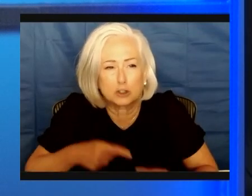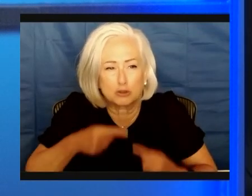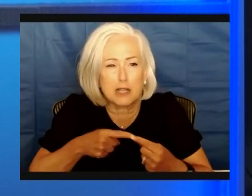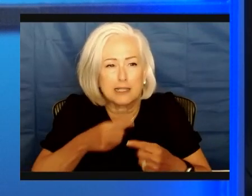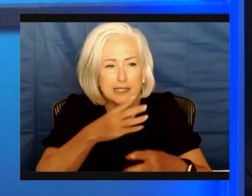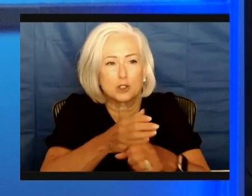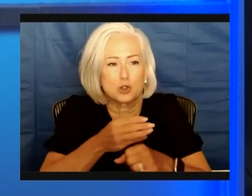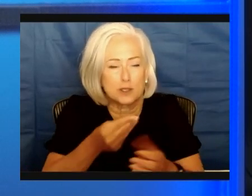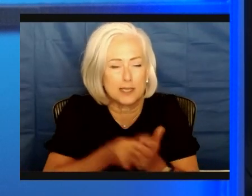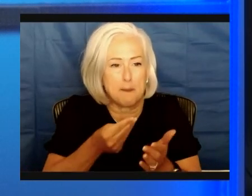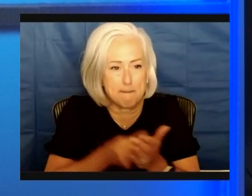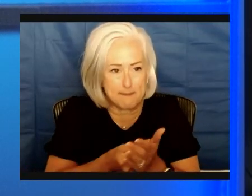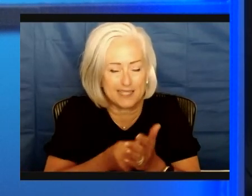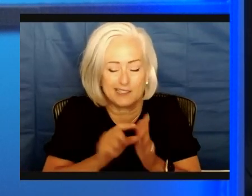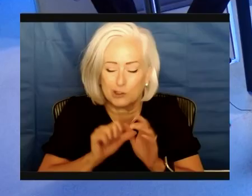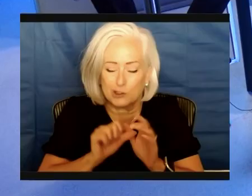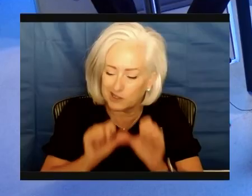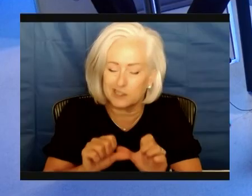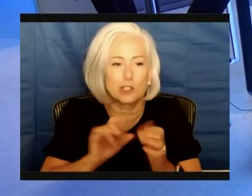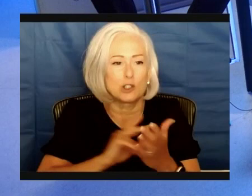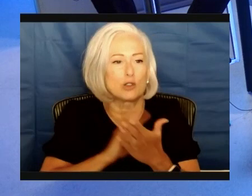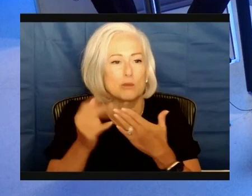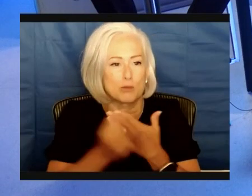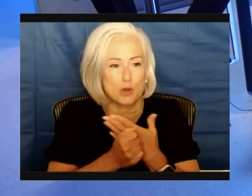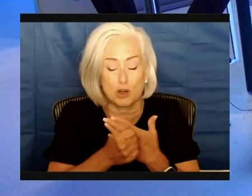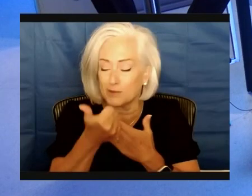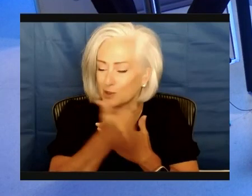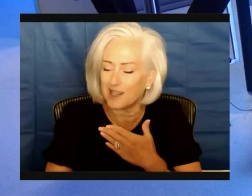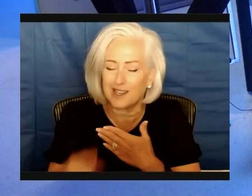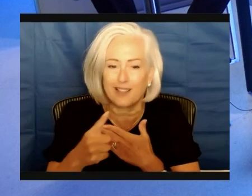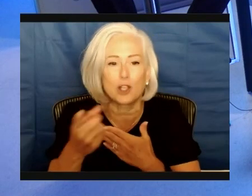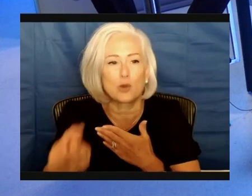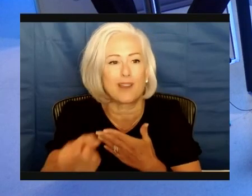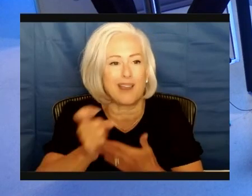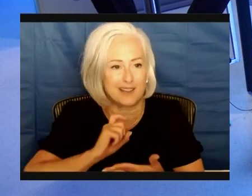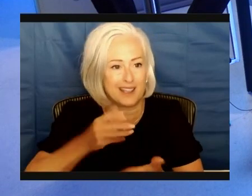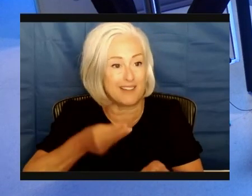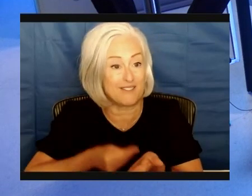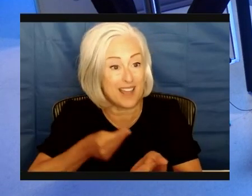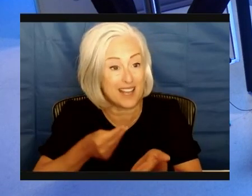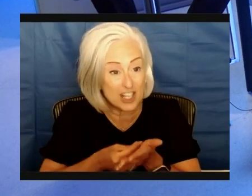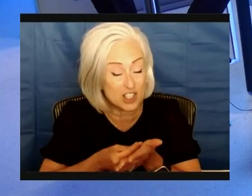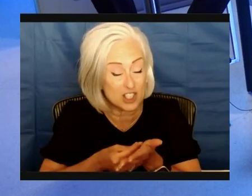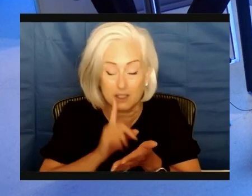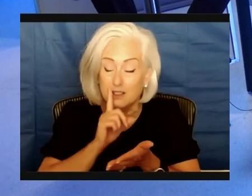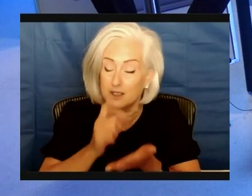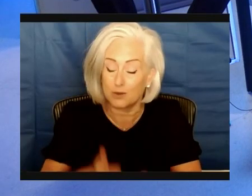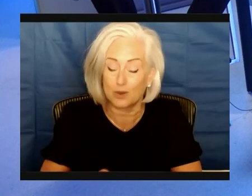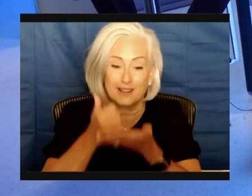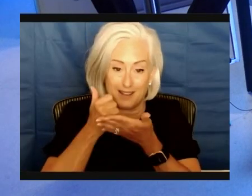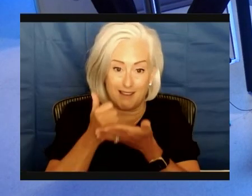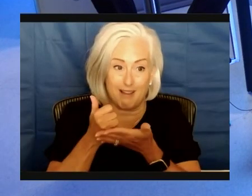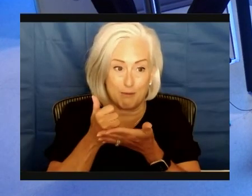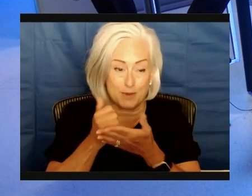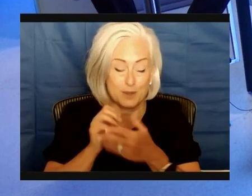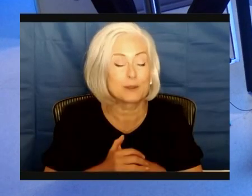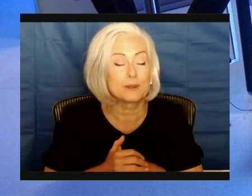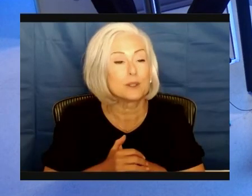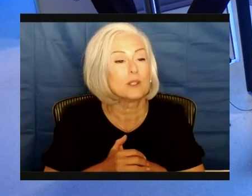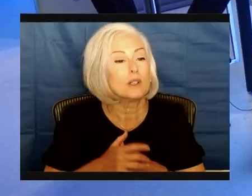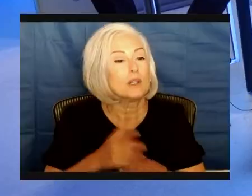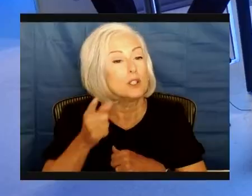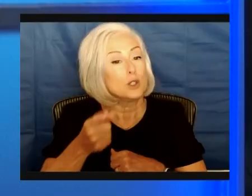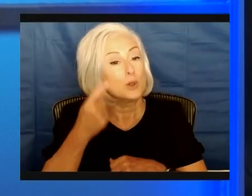be greatly appreciated. Yeah, thank you, and thanks for doing all this. And these guys do you see a time where they can do more hands-on training, not just